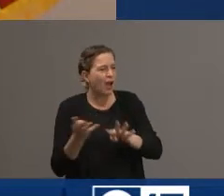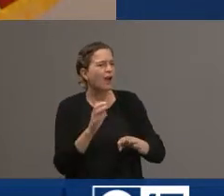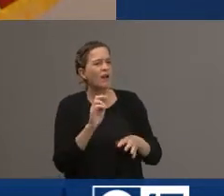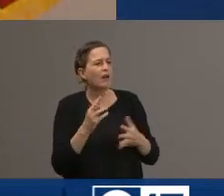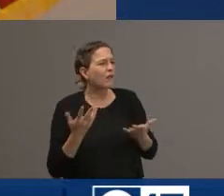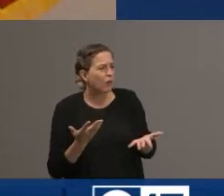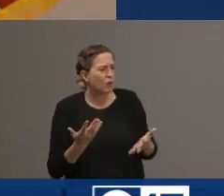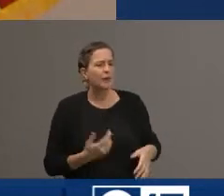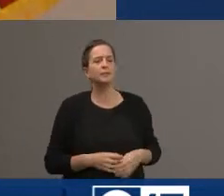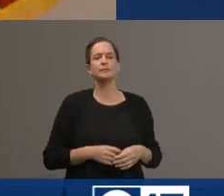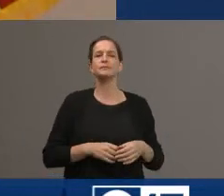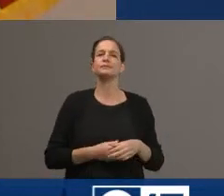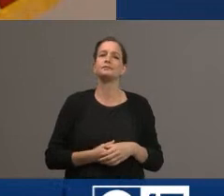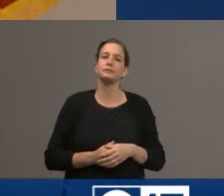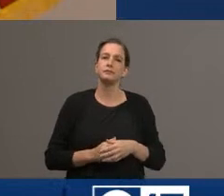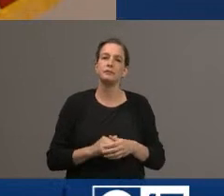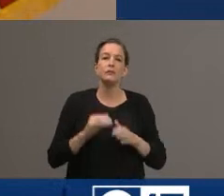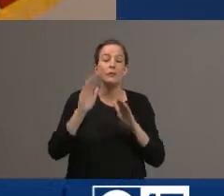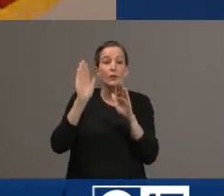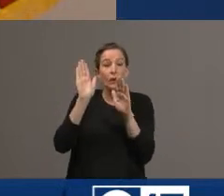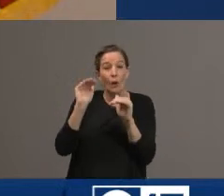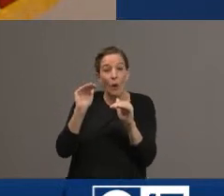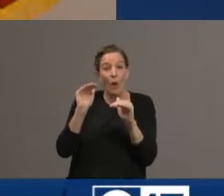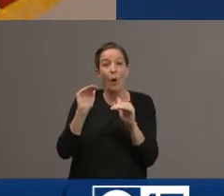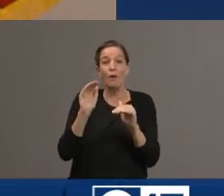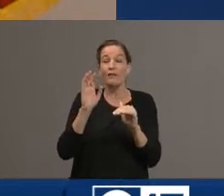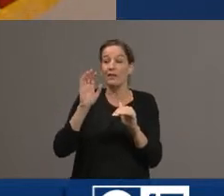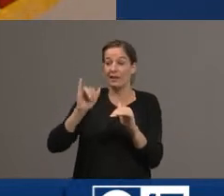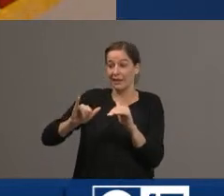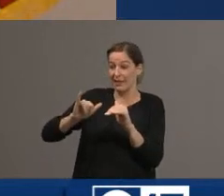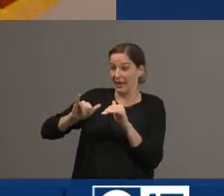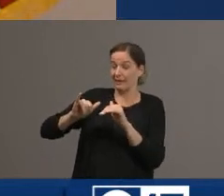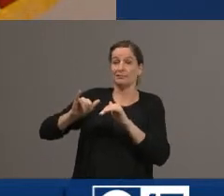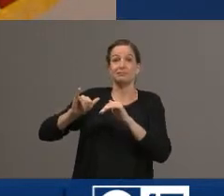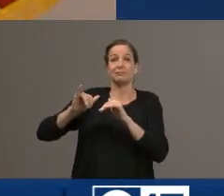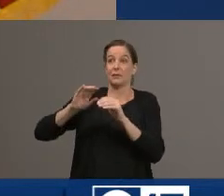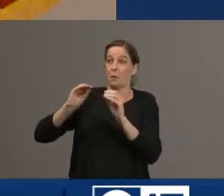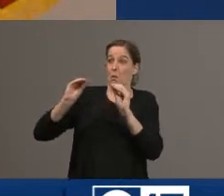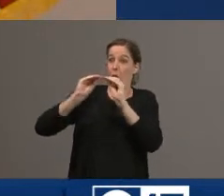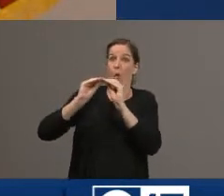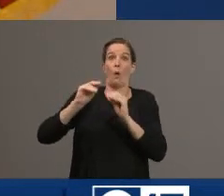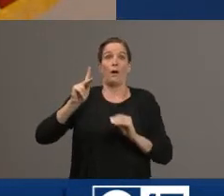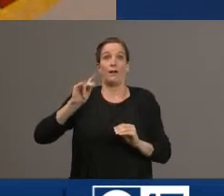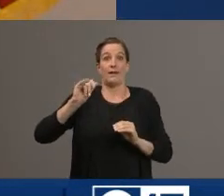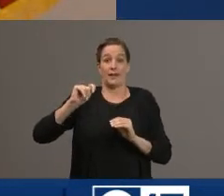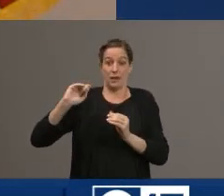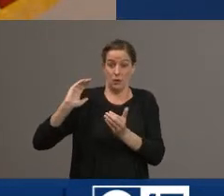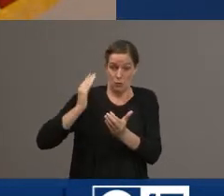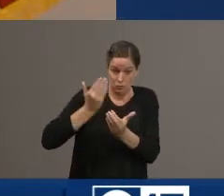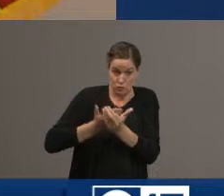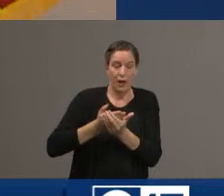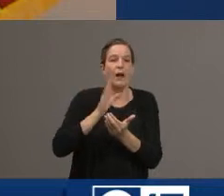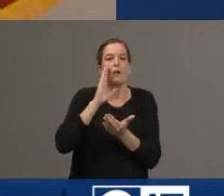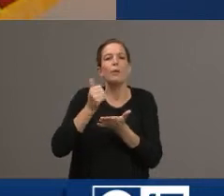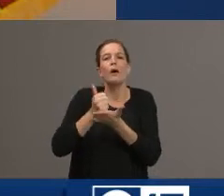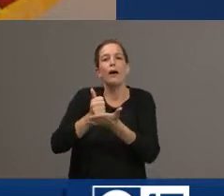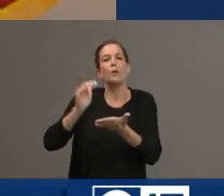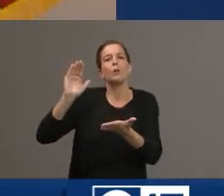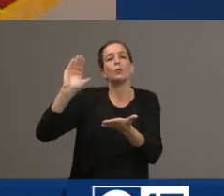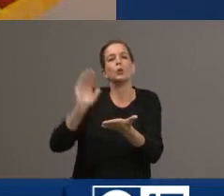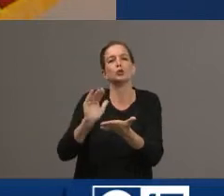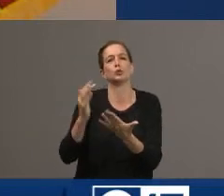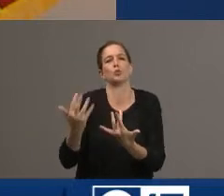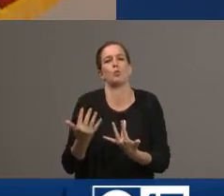the backlog is getting relieved with those additional kits. So hopefully the turnaround tests on the labs